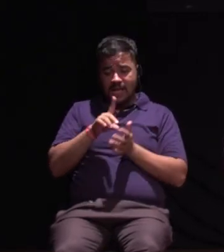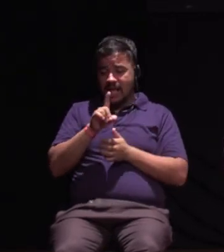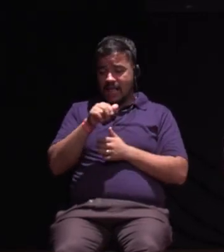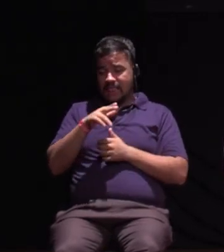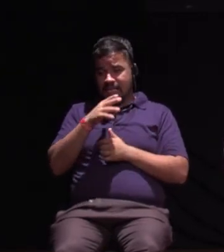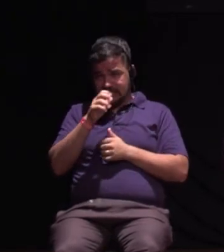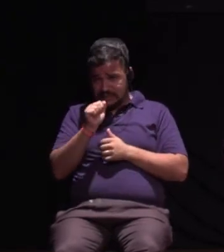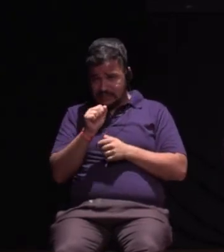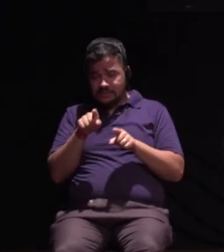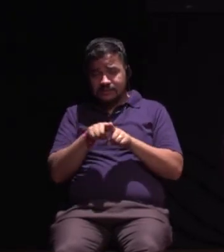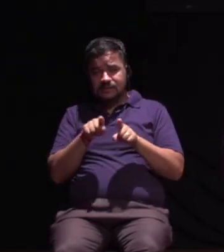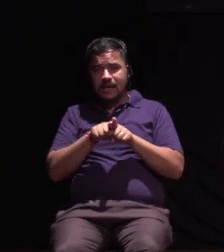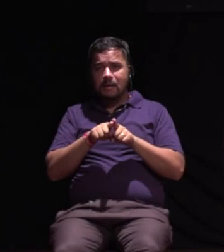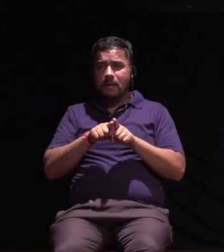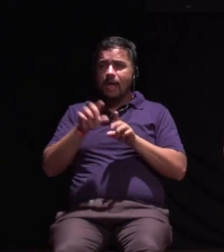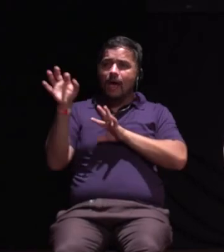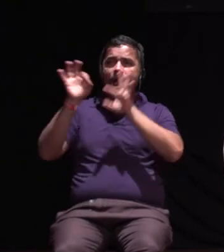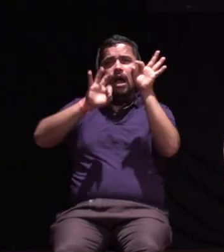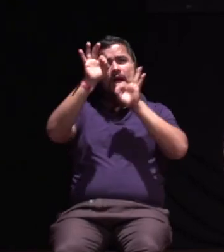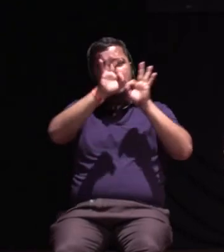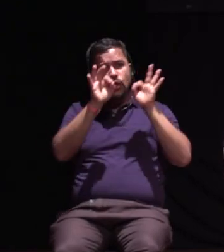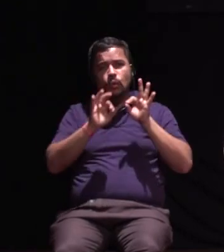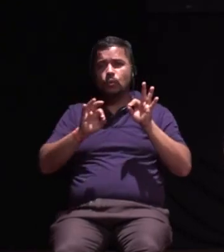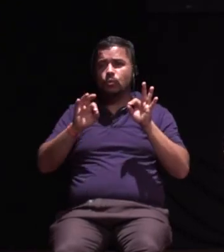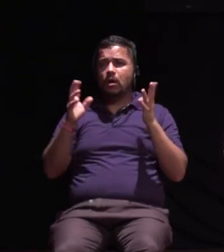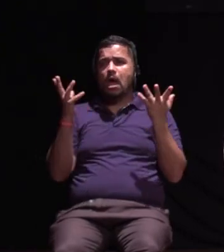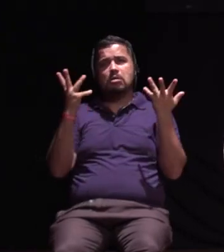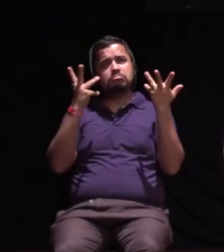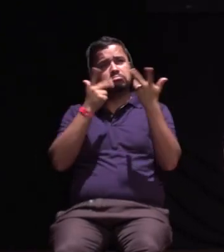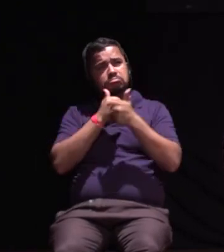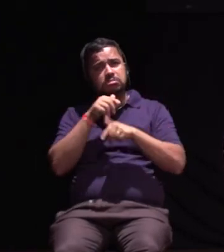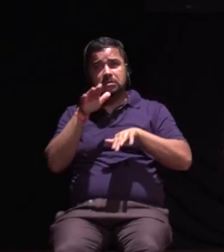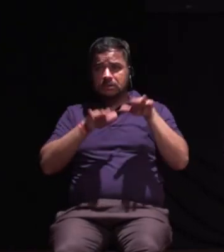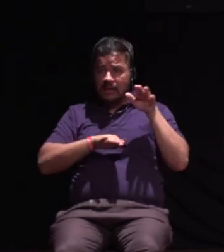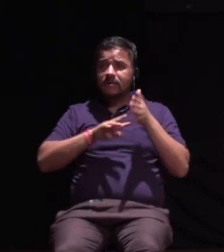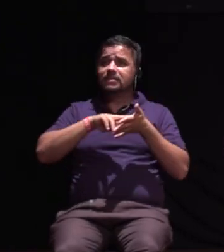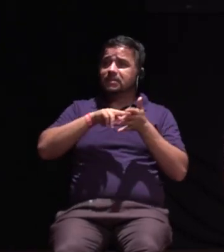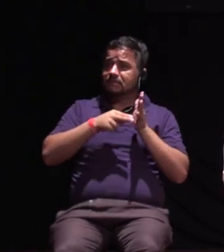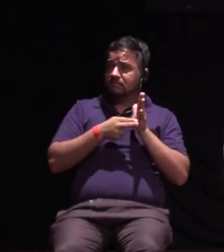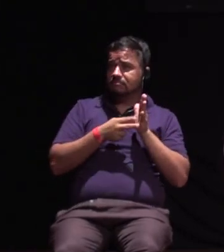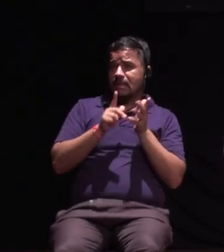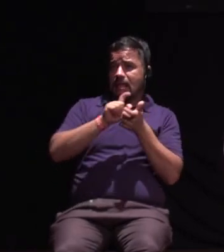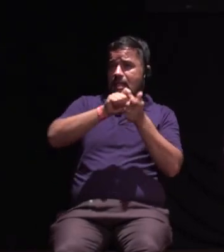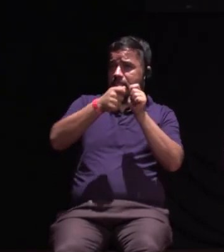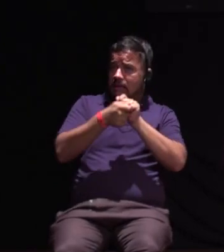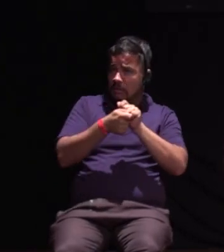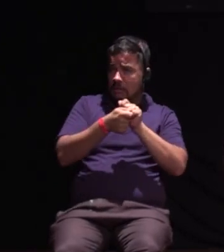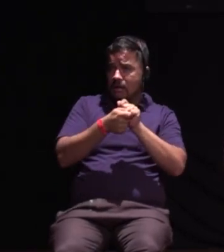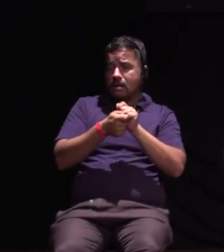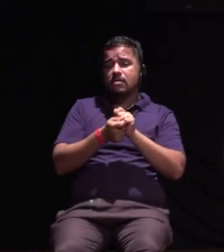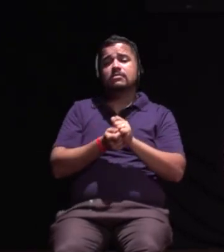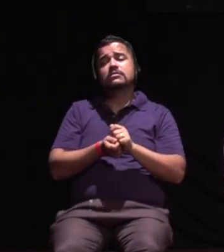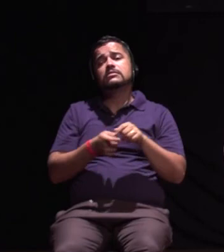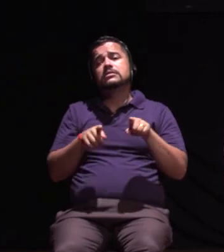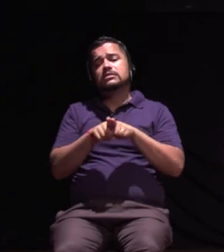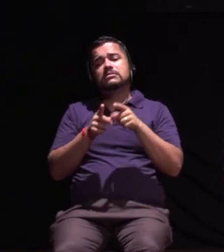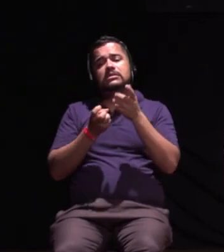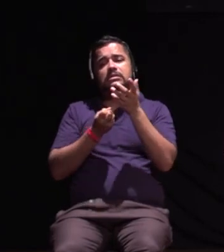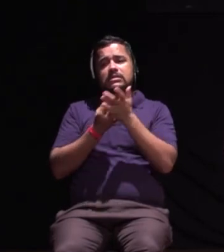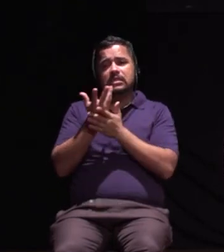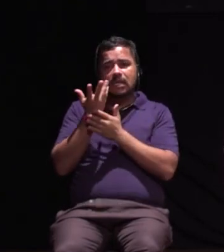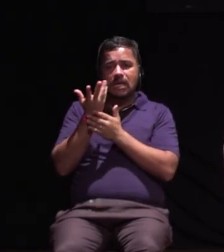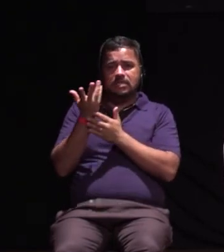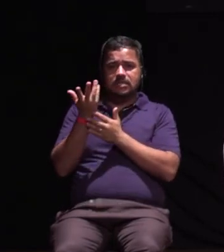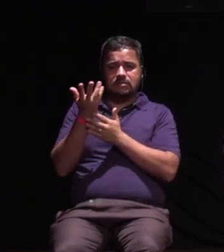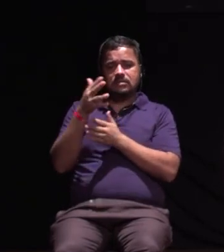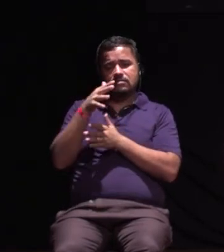institution and the museum can be perfect for that. So I think it's about semantics, it's about trying also to realize what is expected from